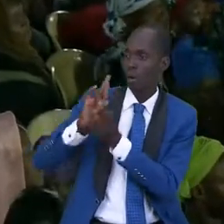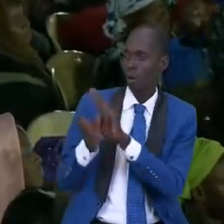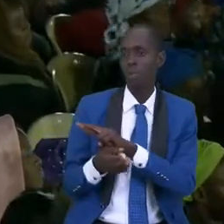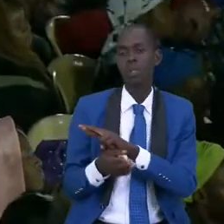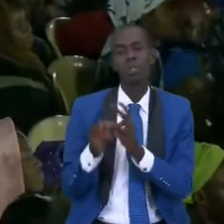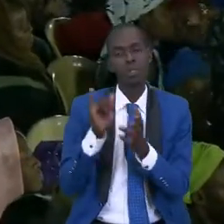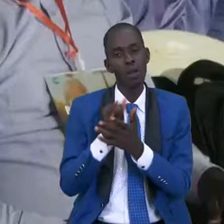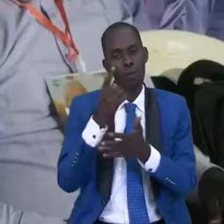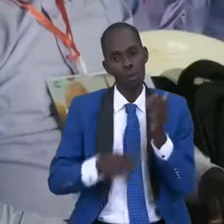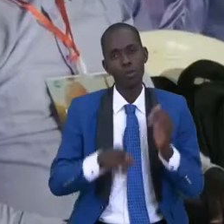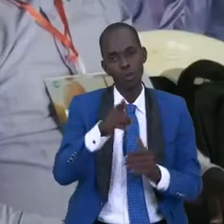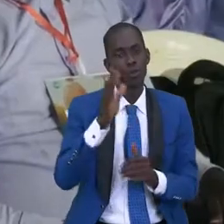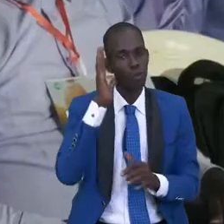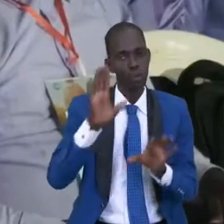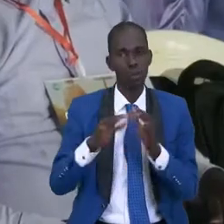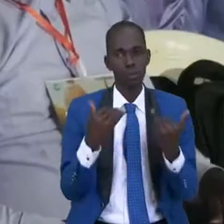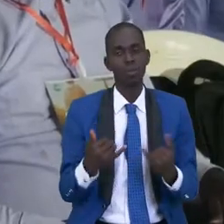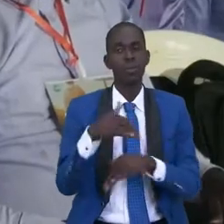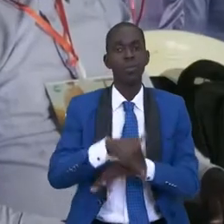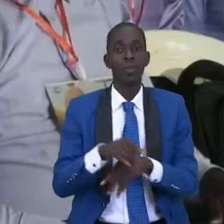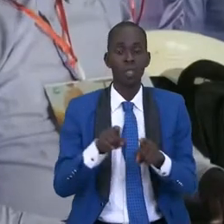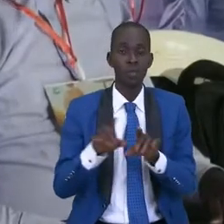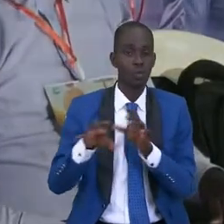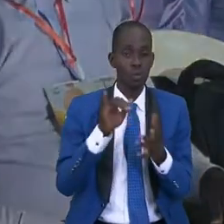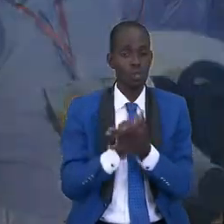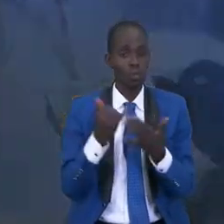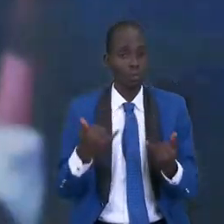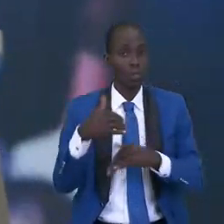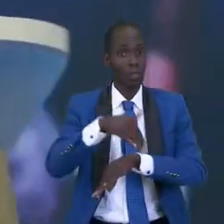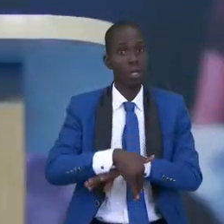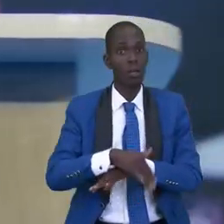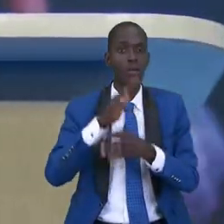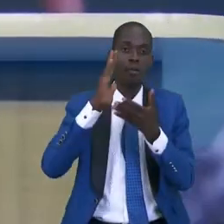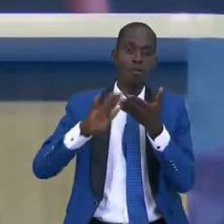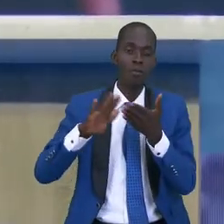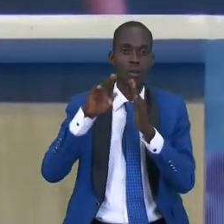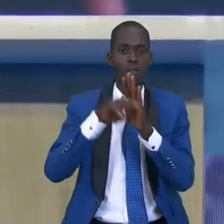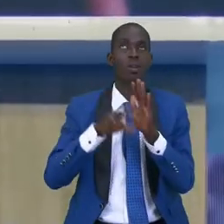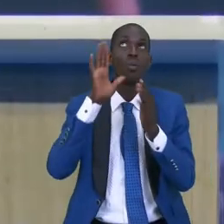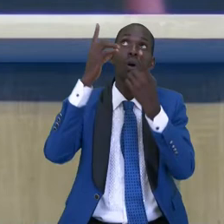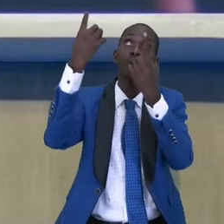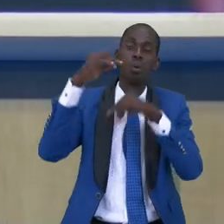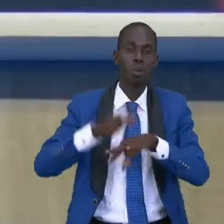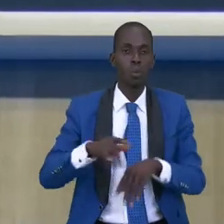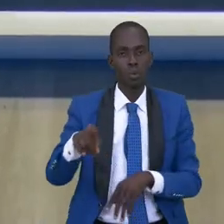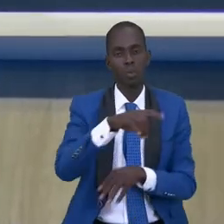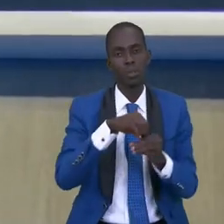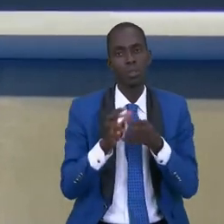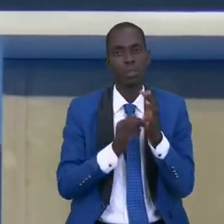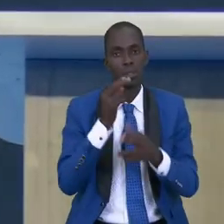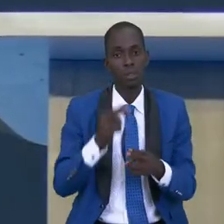what you are going to do tonight. And as you do that tonight, forgiveness will come to you.